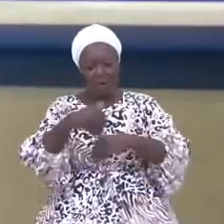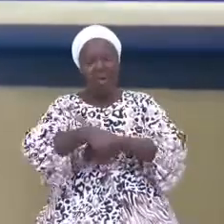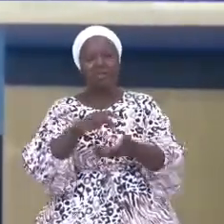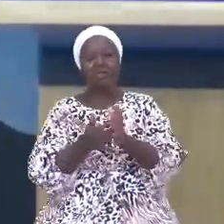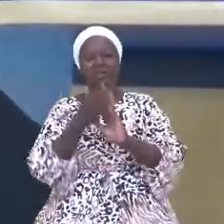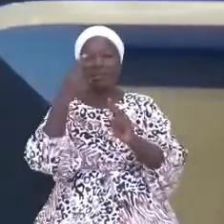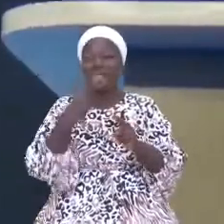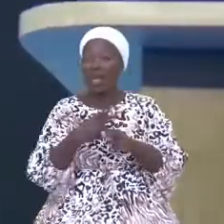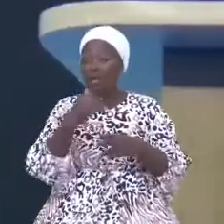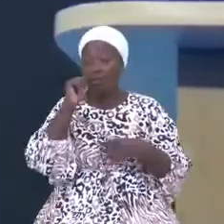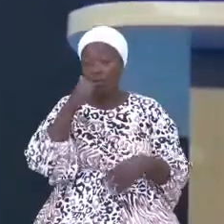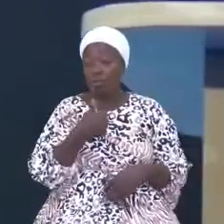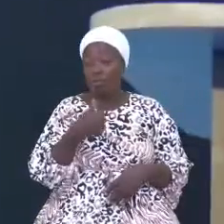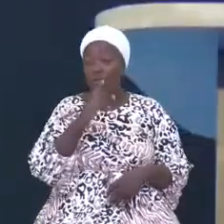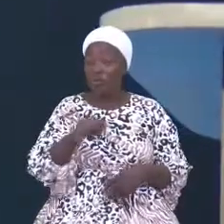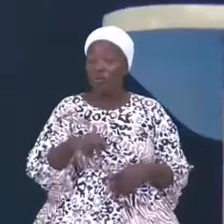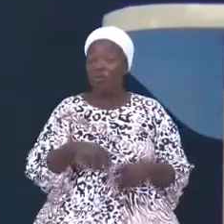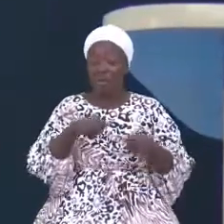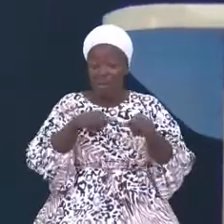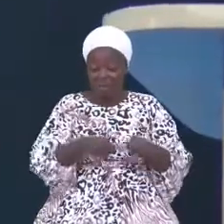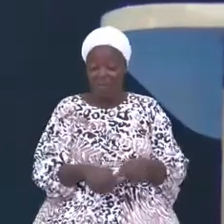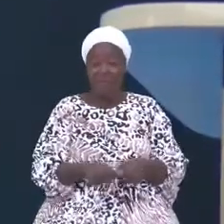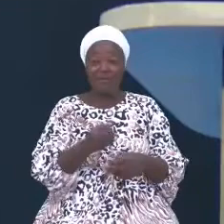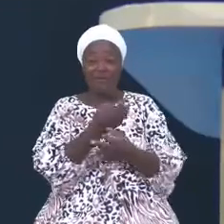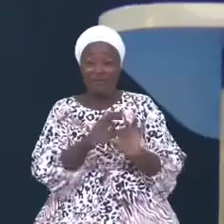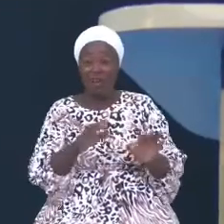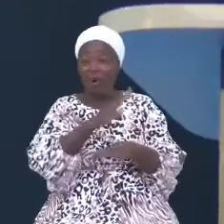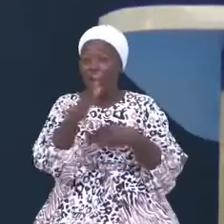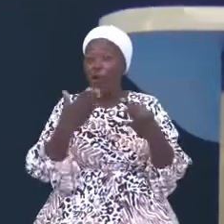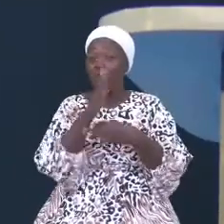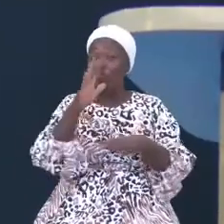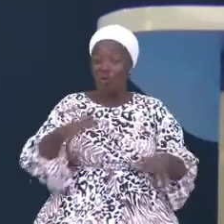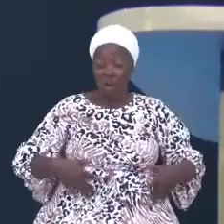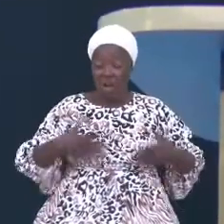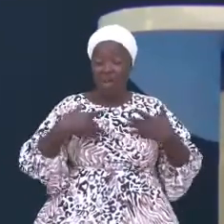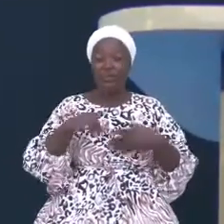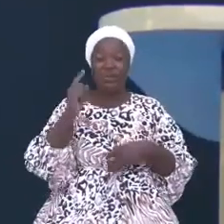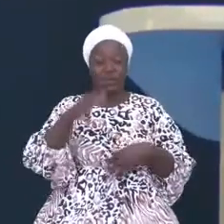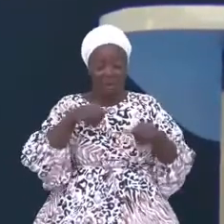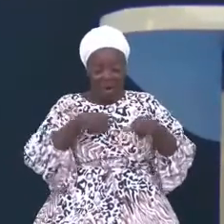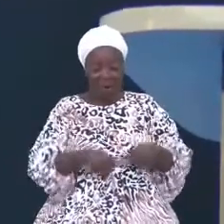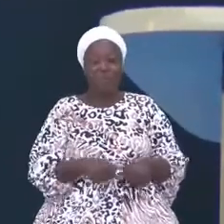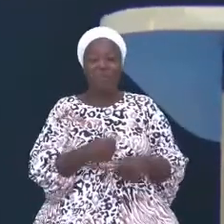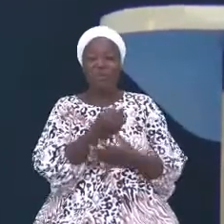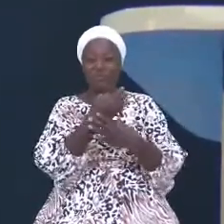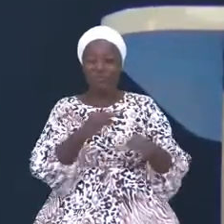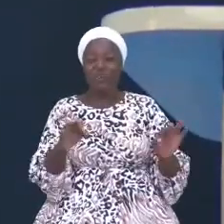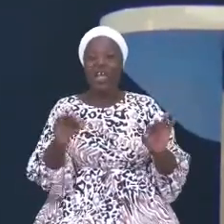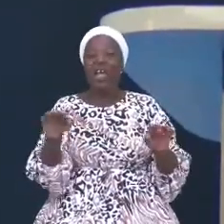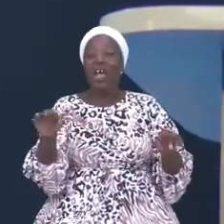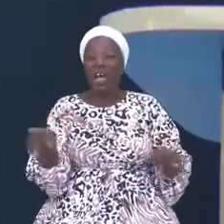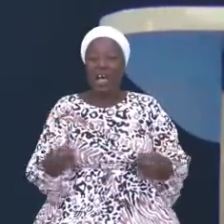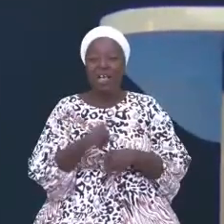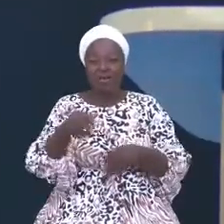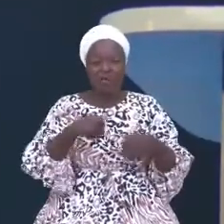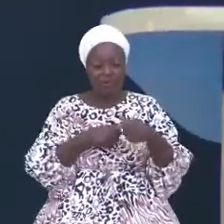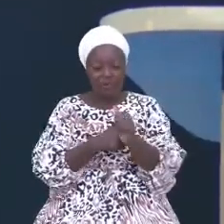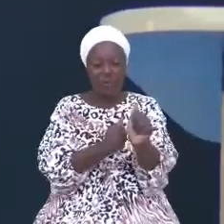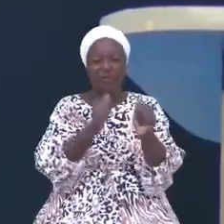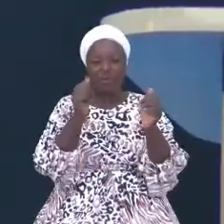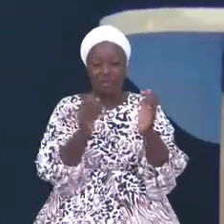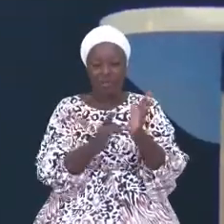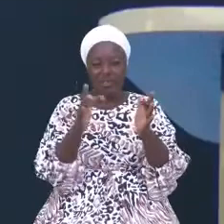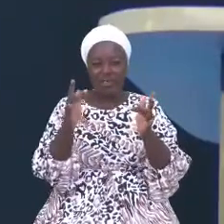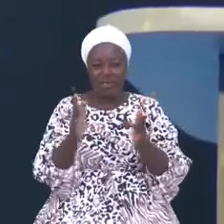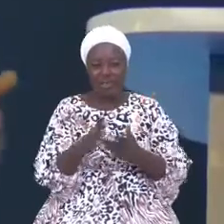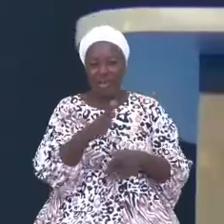And tomorrow, you still remain free. All the rest of your life, you still remain free as you are following Jesus and